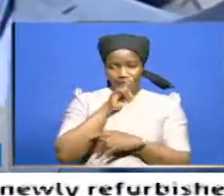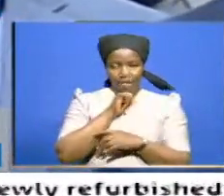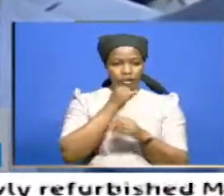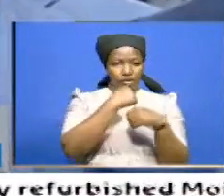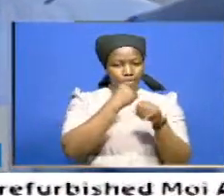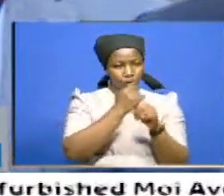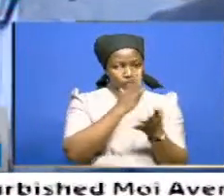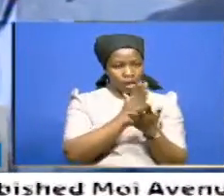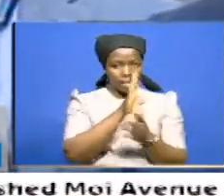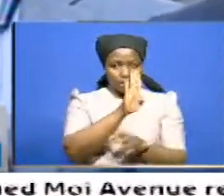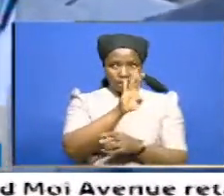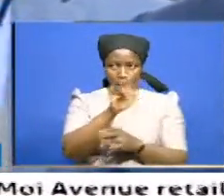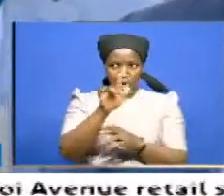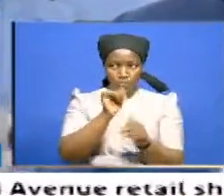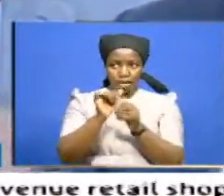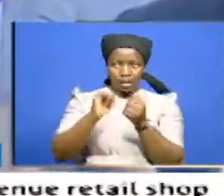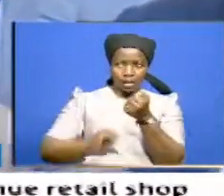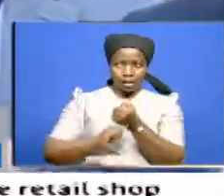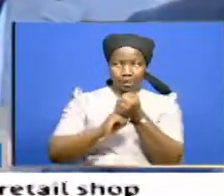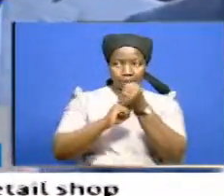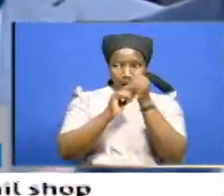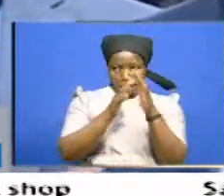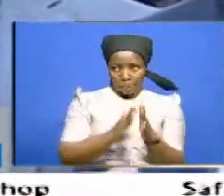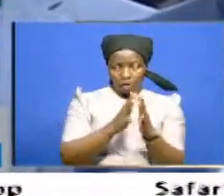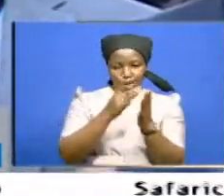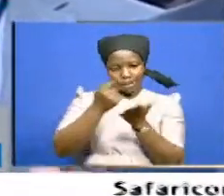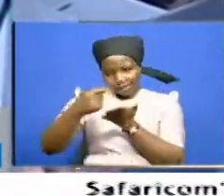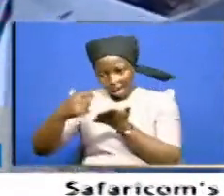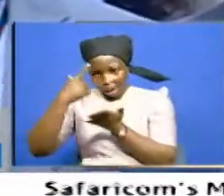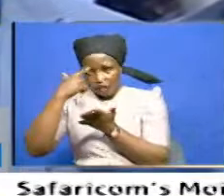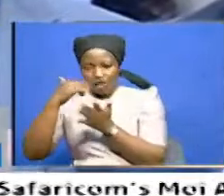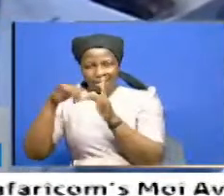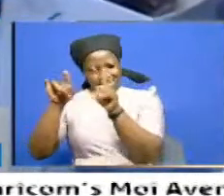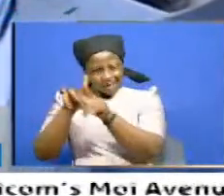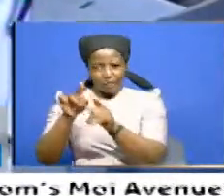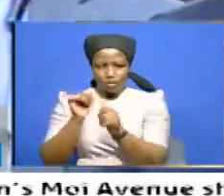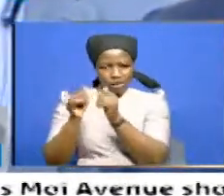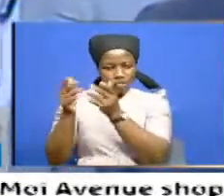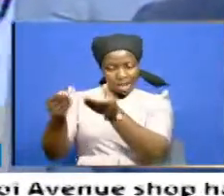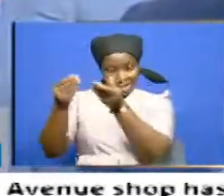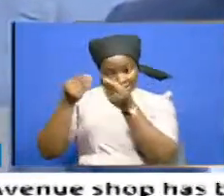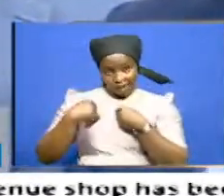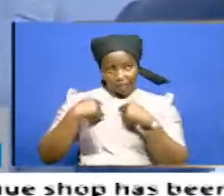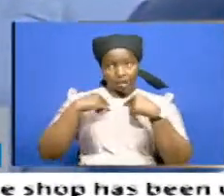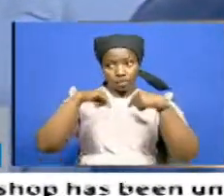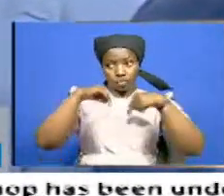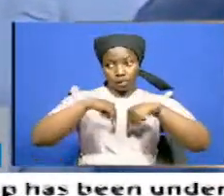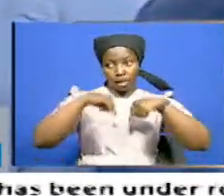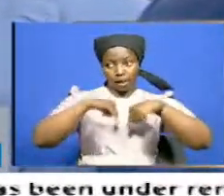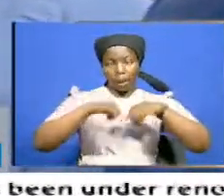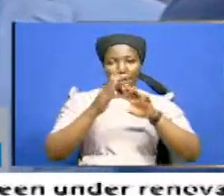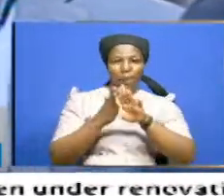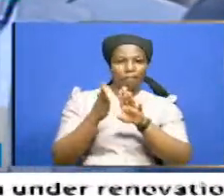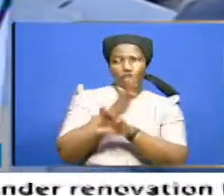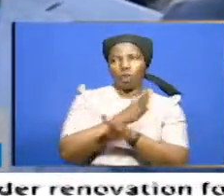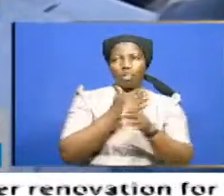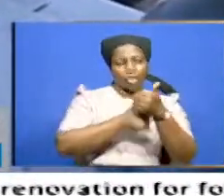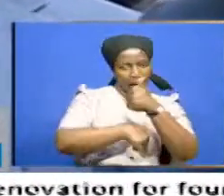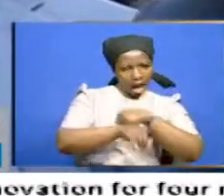for, the supporters signed for, is the same one as the one we have been handed over today before the